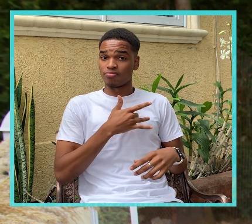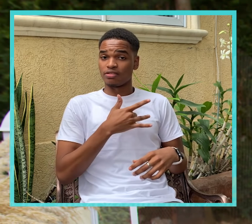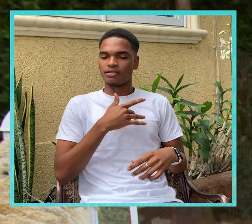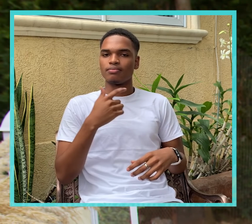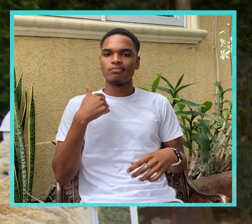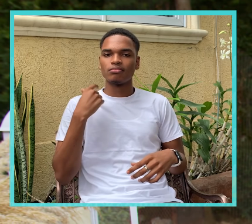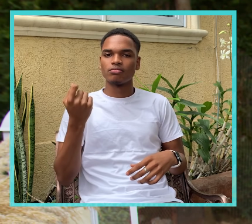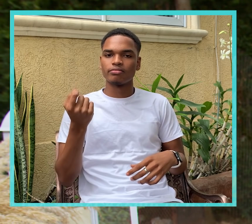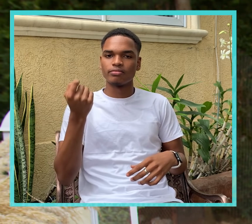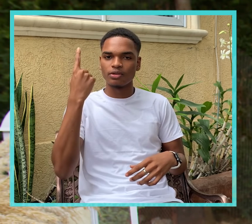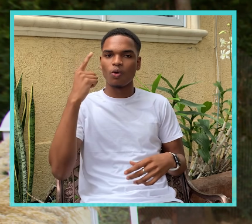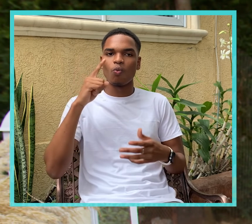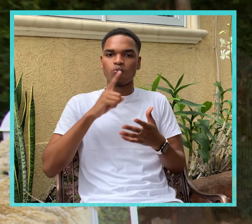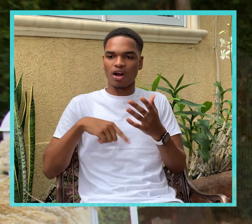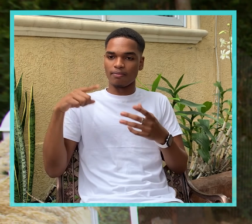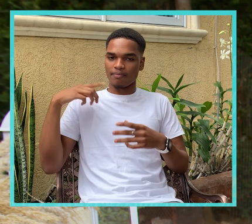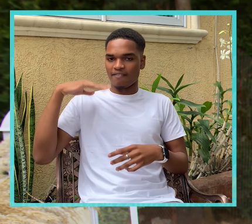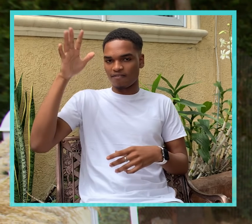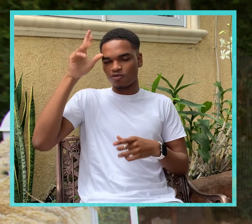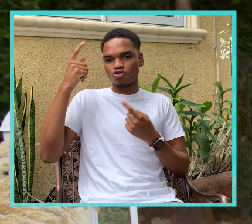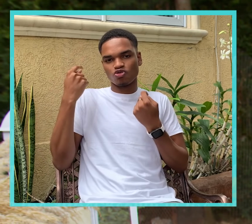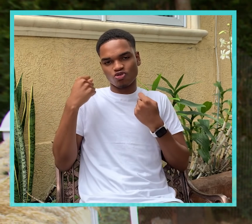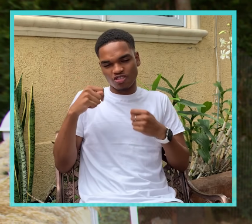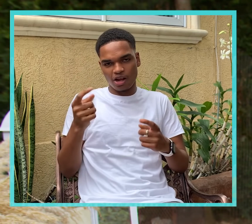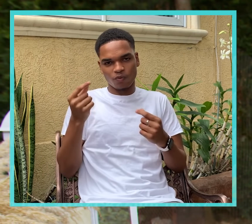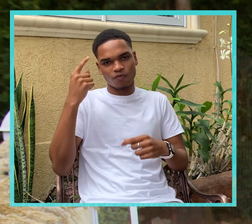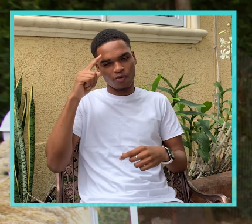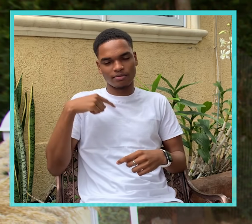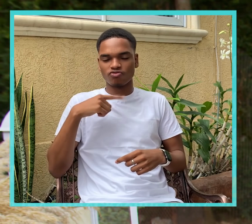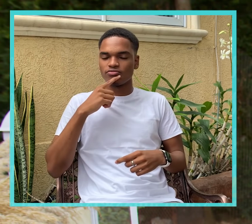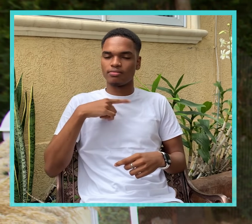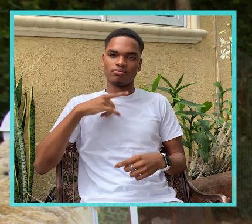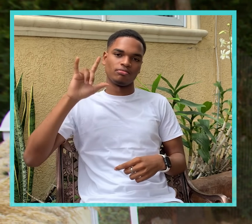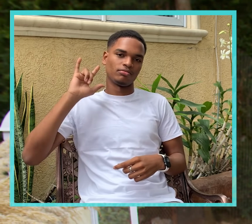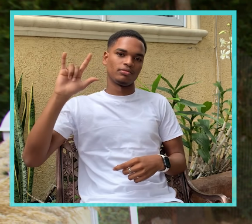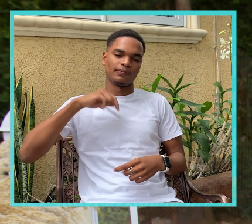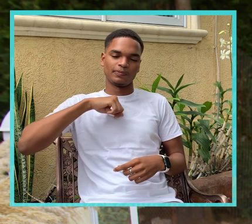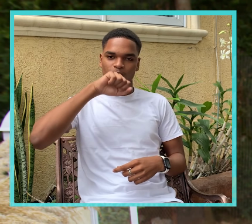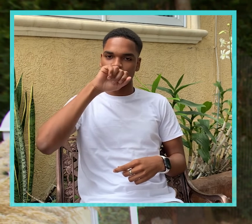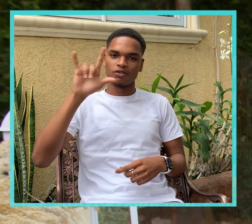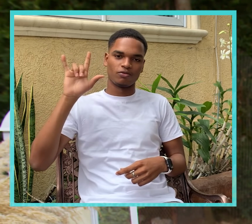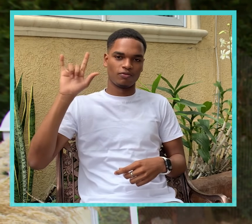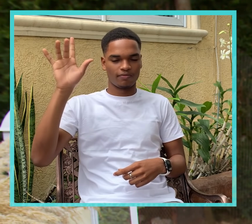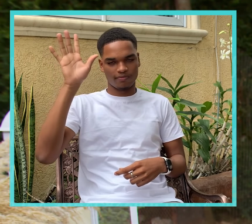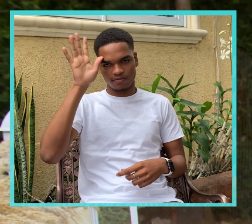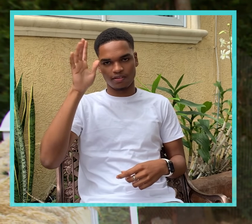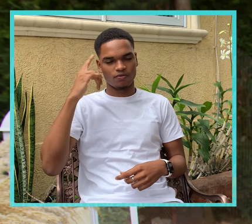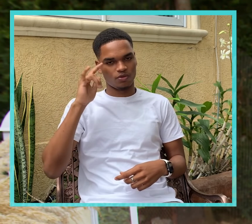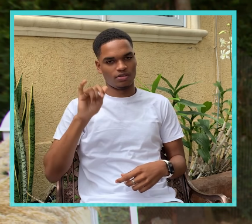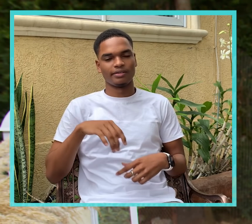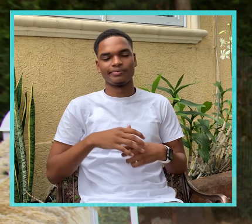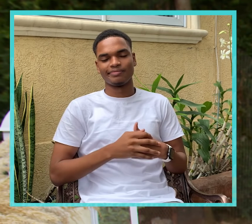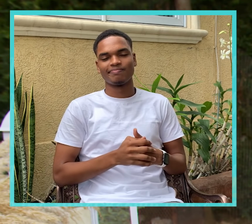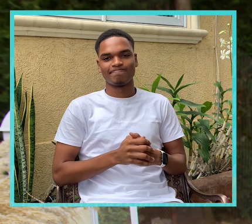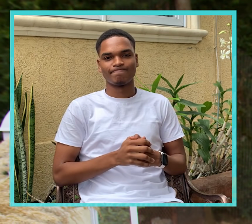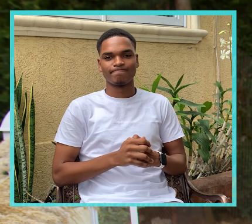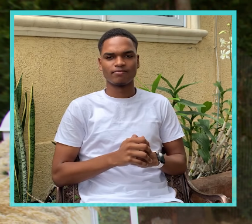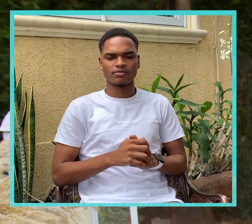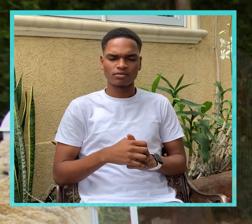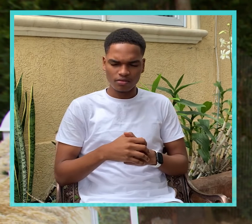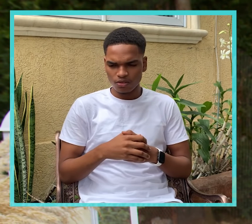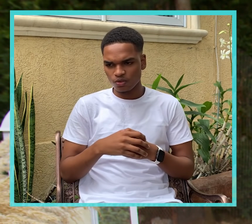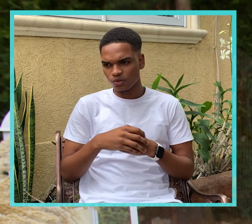understand what he was trying to do. Right. Right. You know, and I love him for it. I can't blame him for it. Yeah. Yeah. Um,